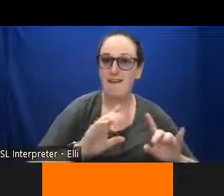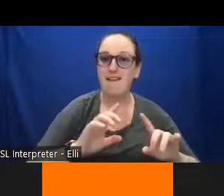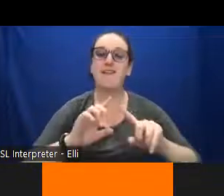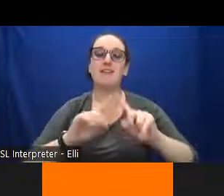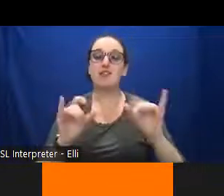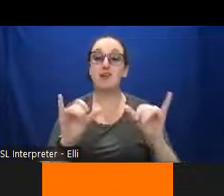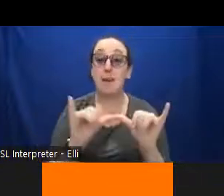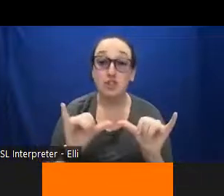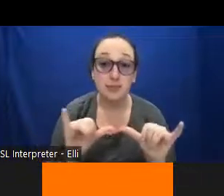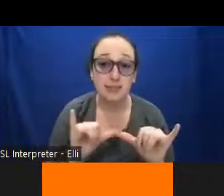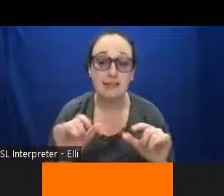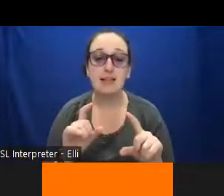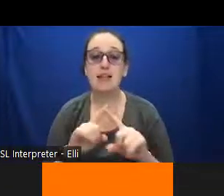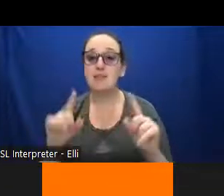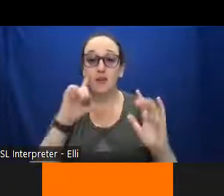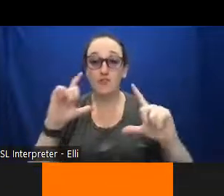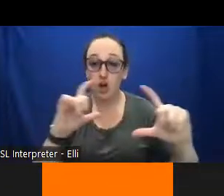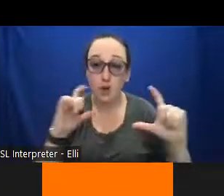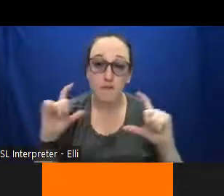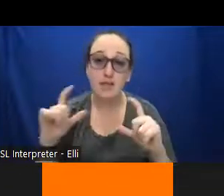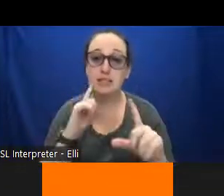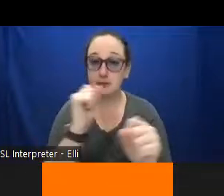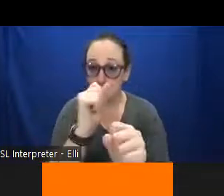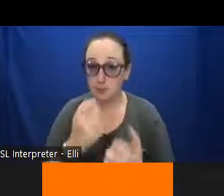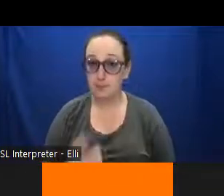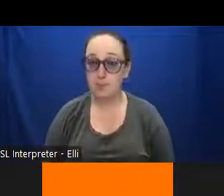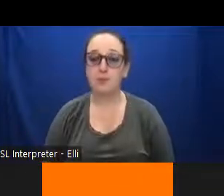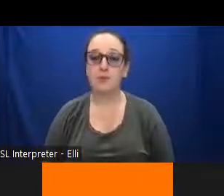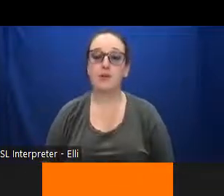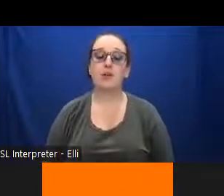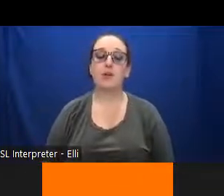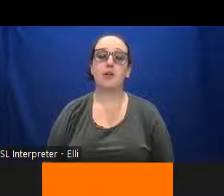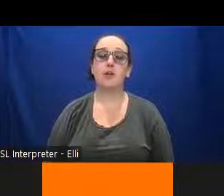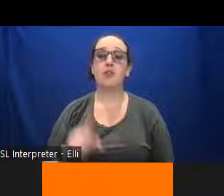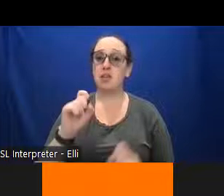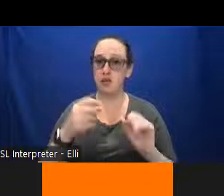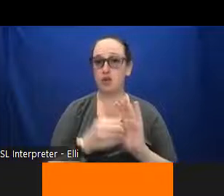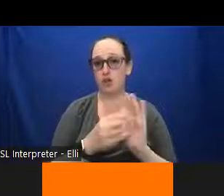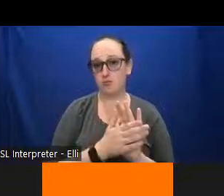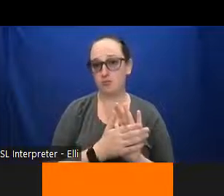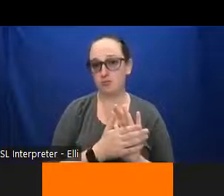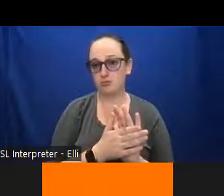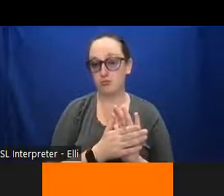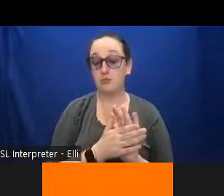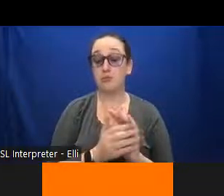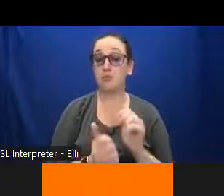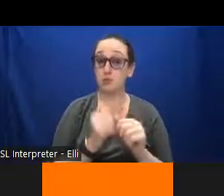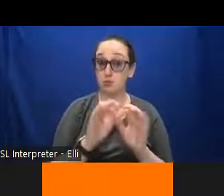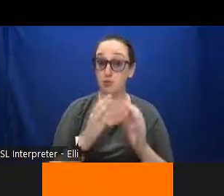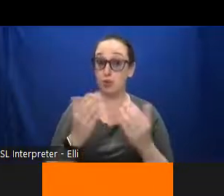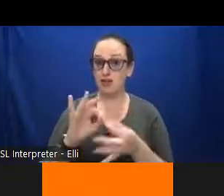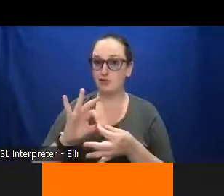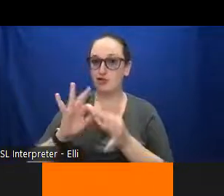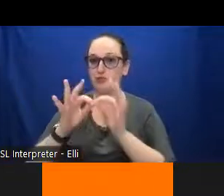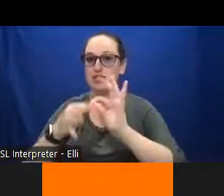injury. They might not take photographs of the injuries, but they can document those injuries. But really, it's that interpretation